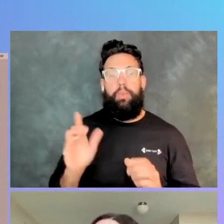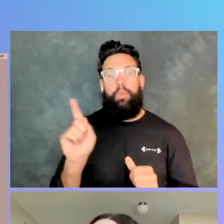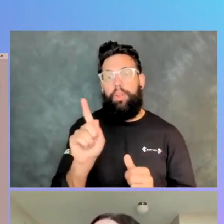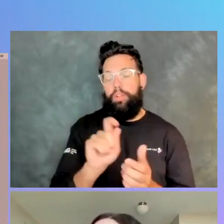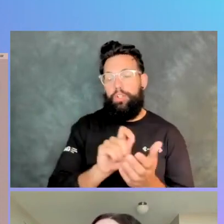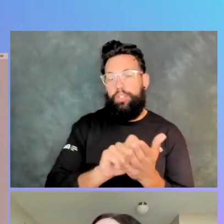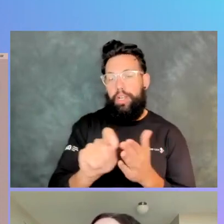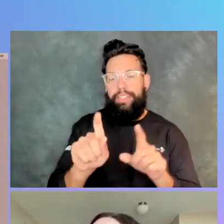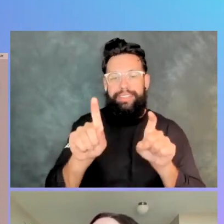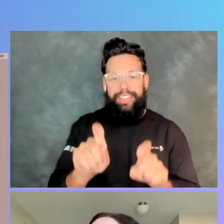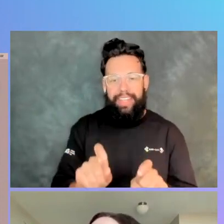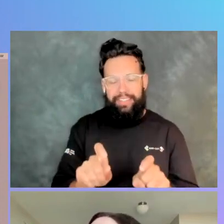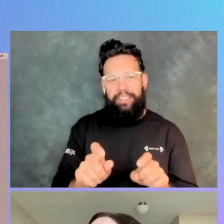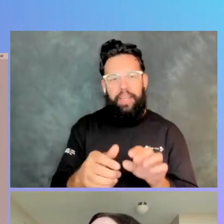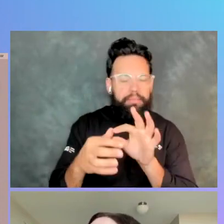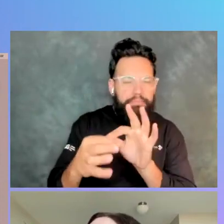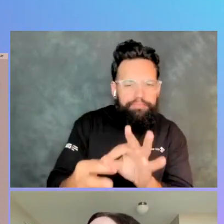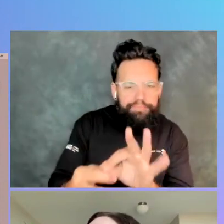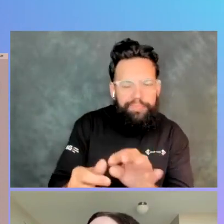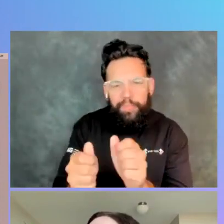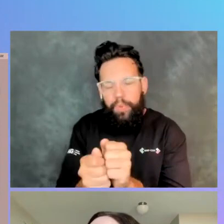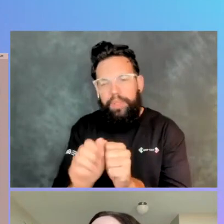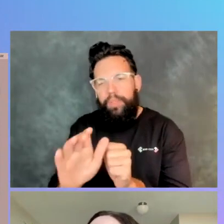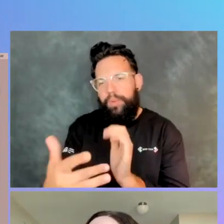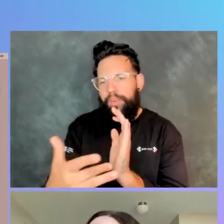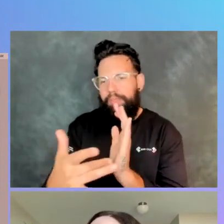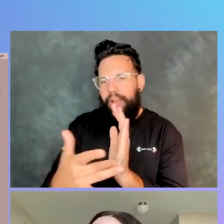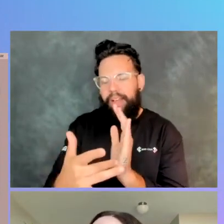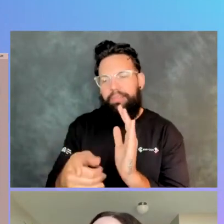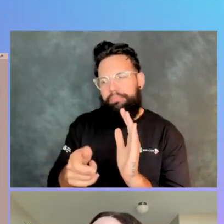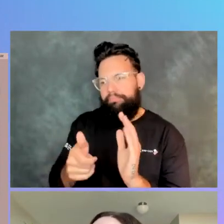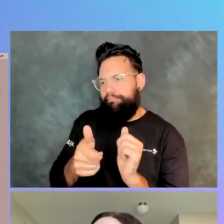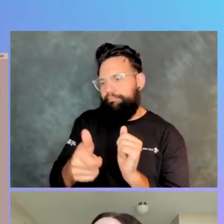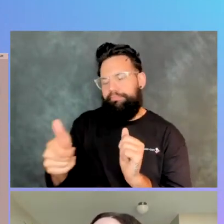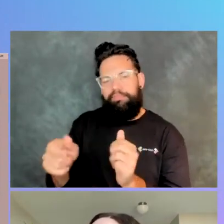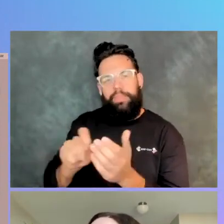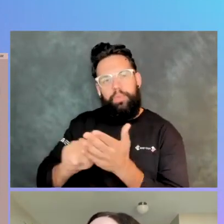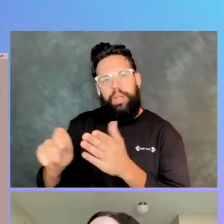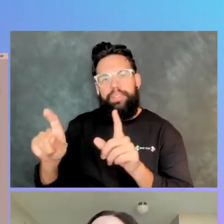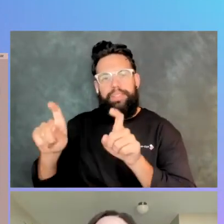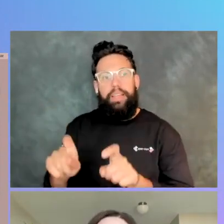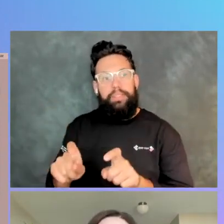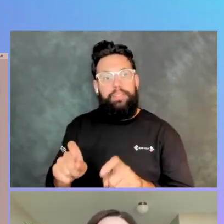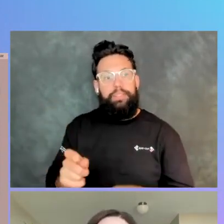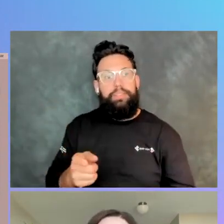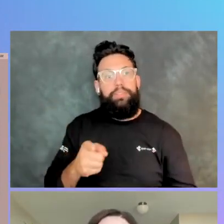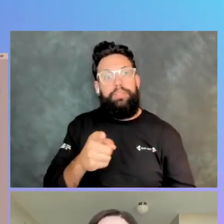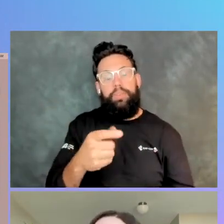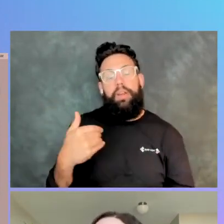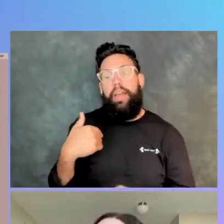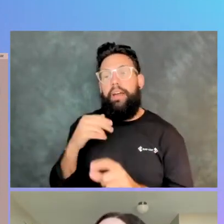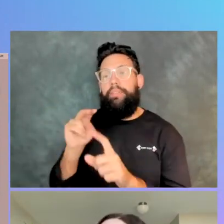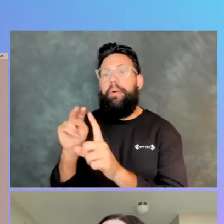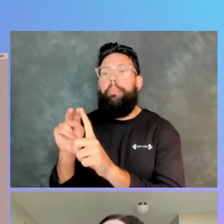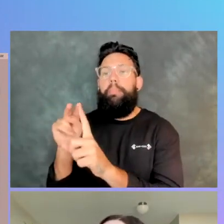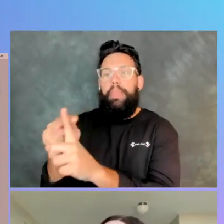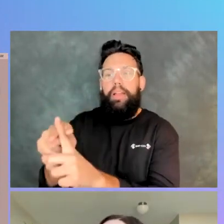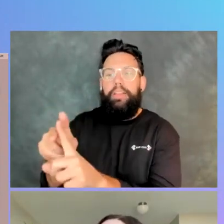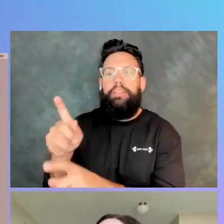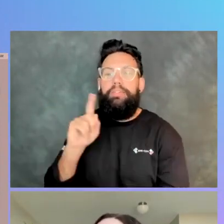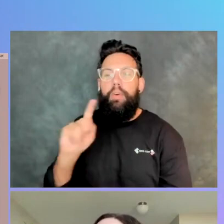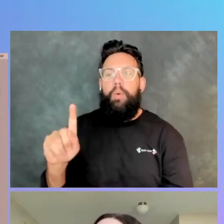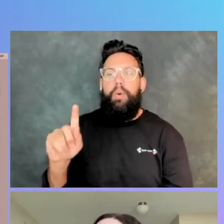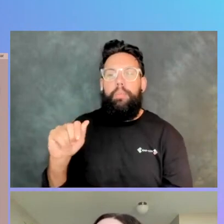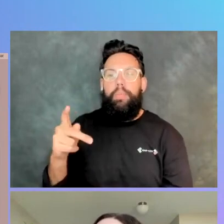device to run the tests. And so what we have now is we have an Appium a plugin for the Appium server. And so I'm going to show